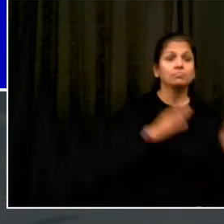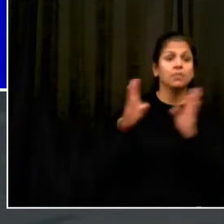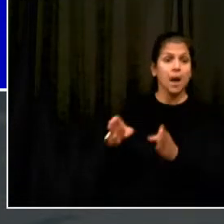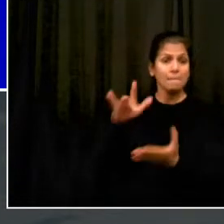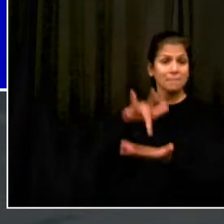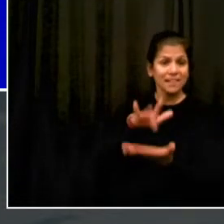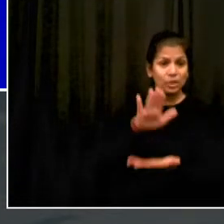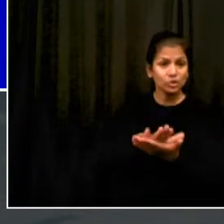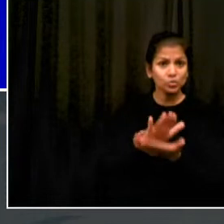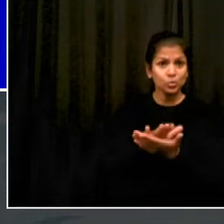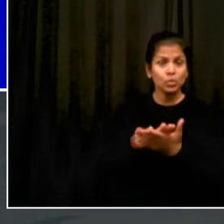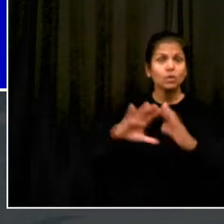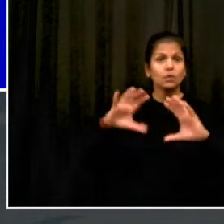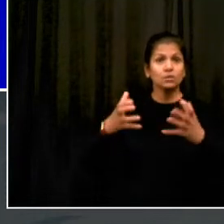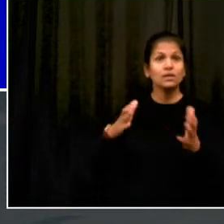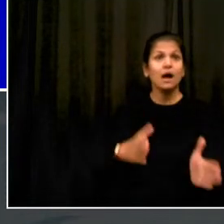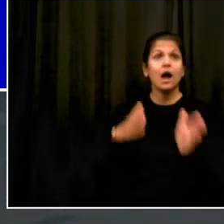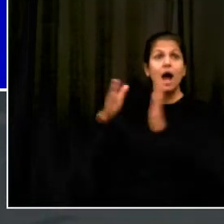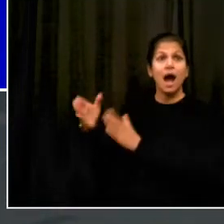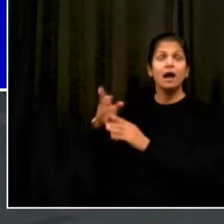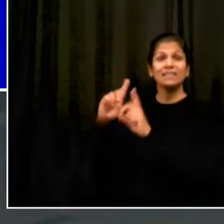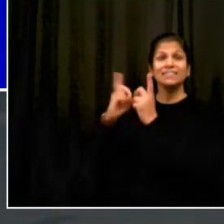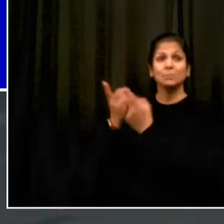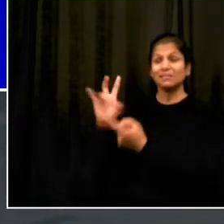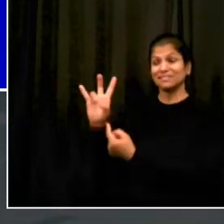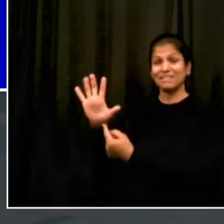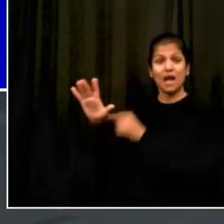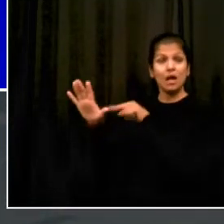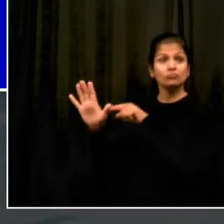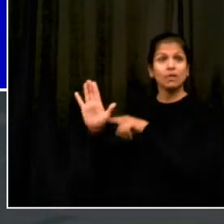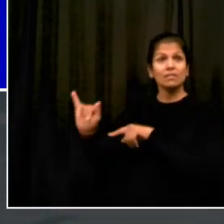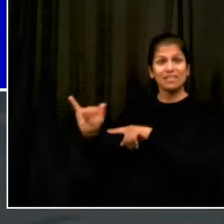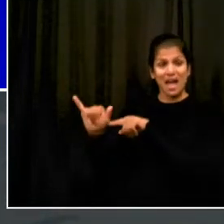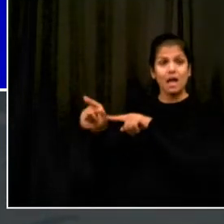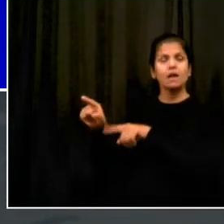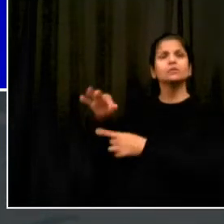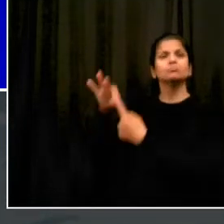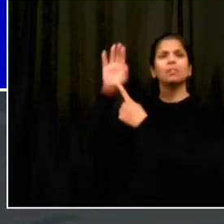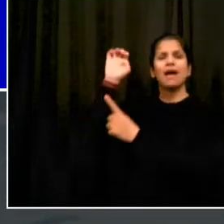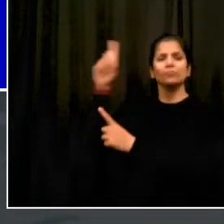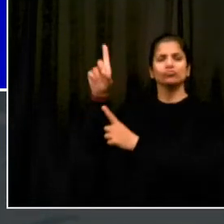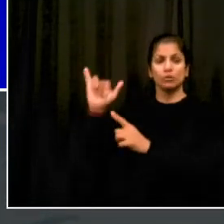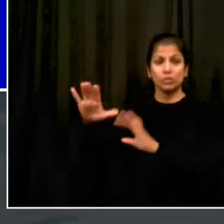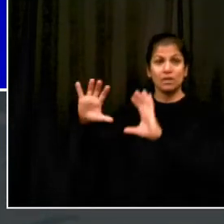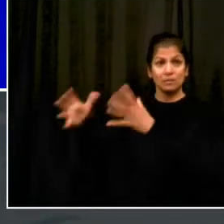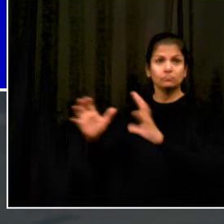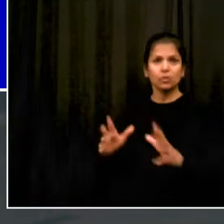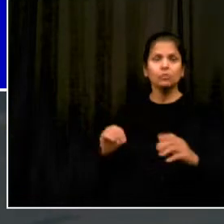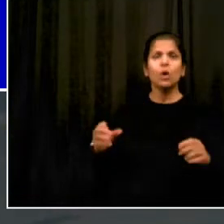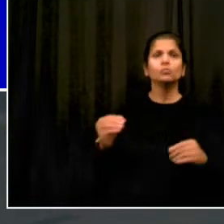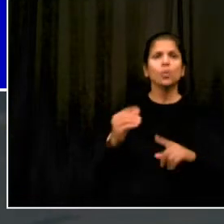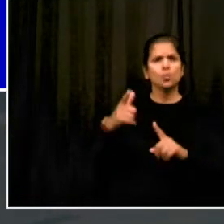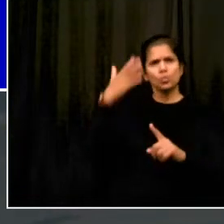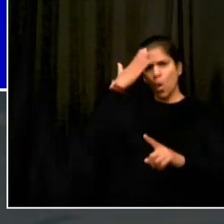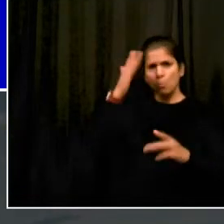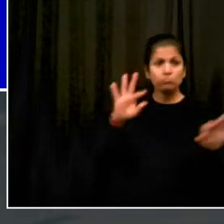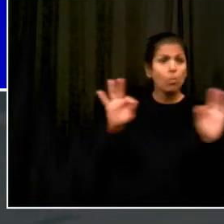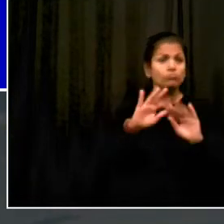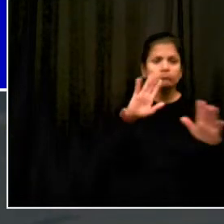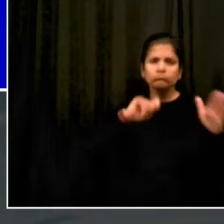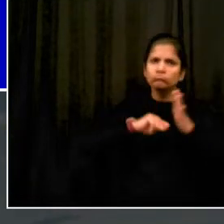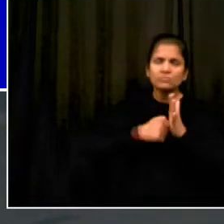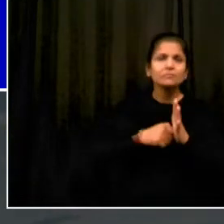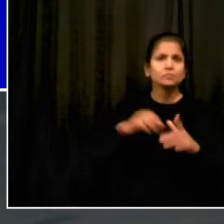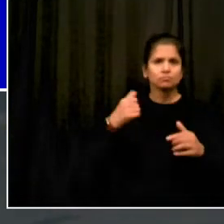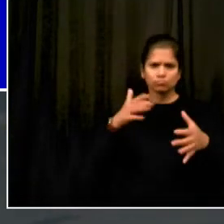special needs programs, so crucial. We want to be there for those kids and their families that go through so much. We've heard